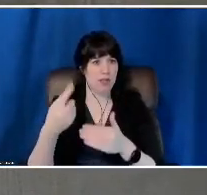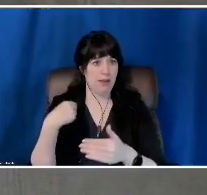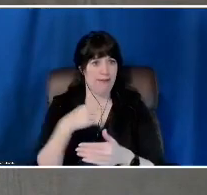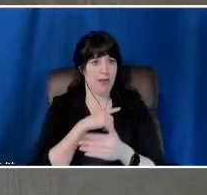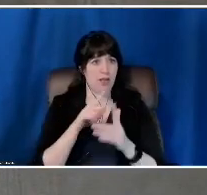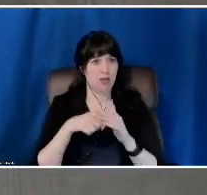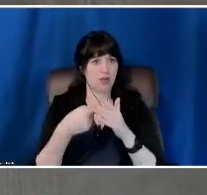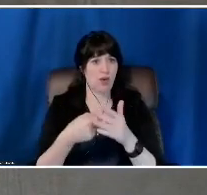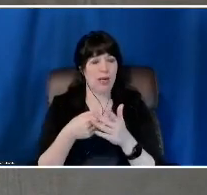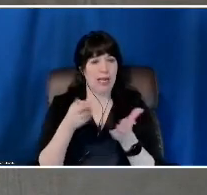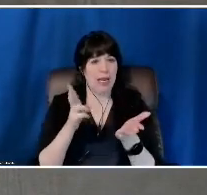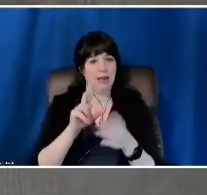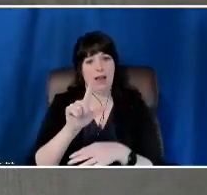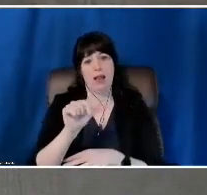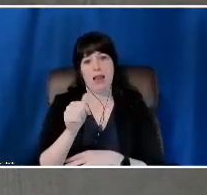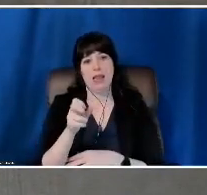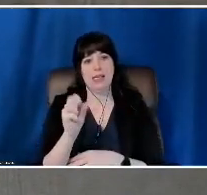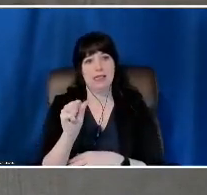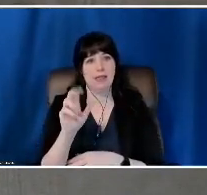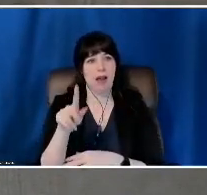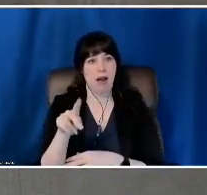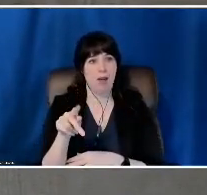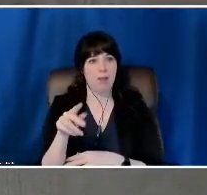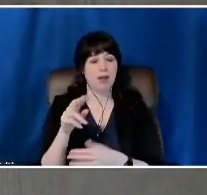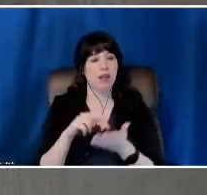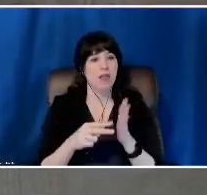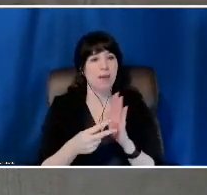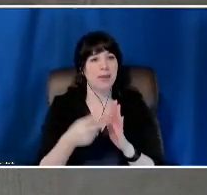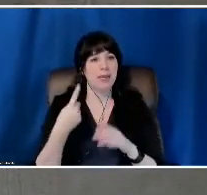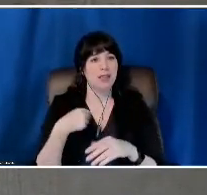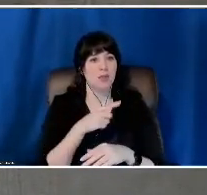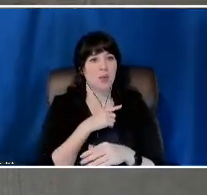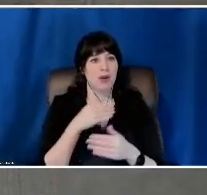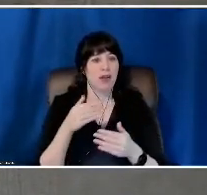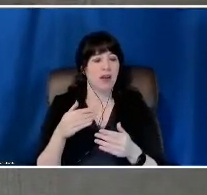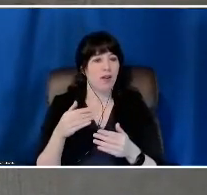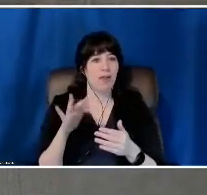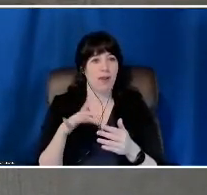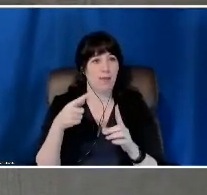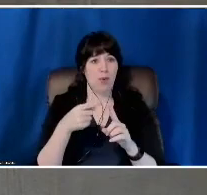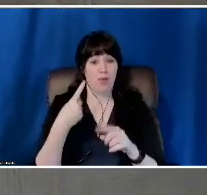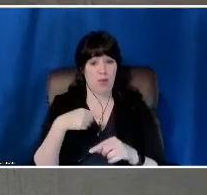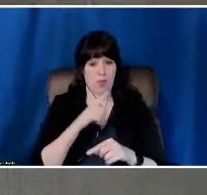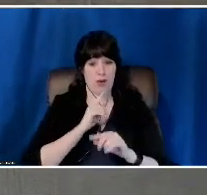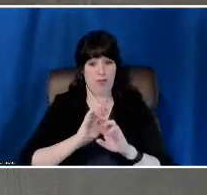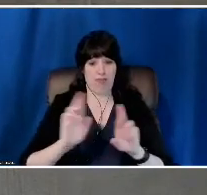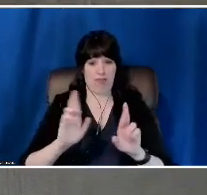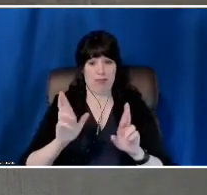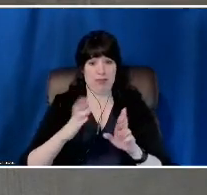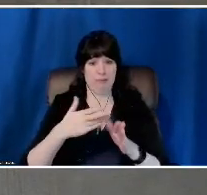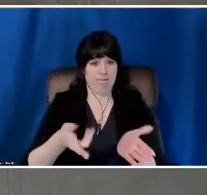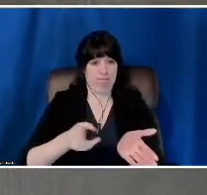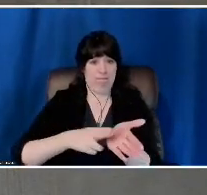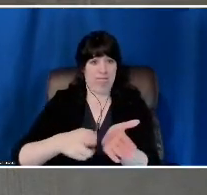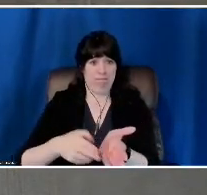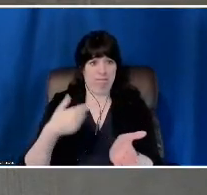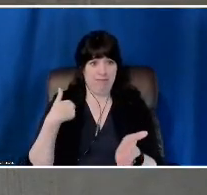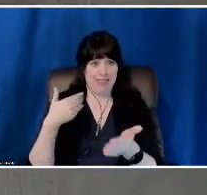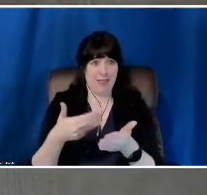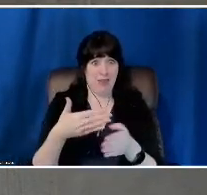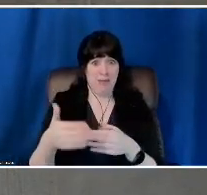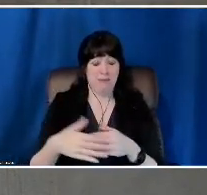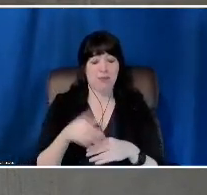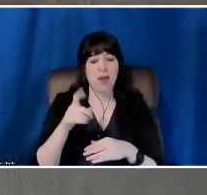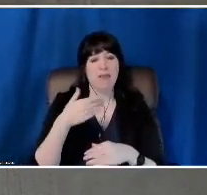lease up, which means we've hit a paragon point of we're actually getting to the finish line. We have to be within